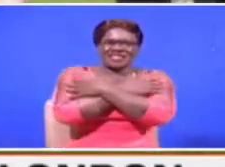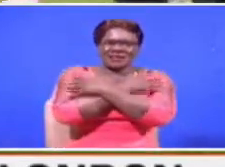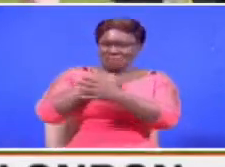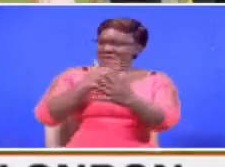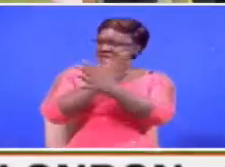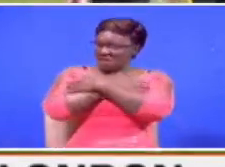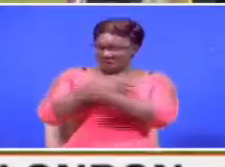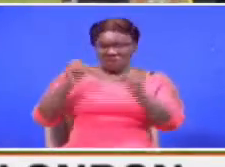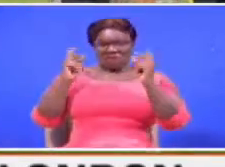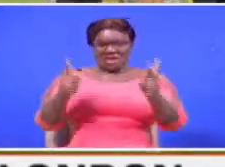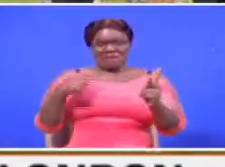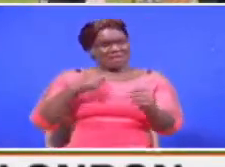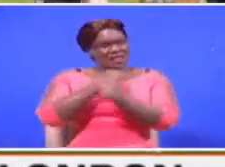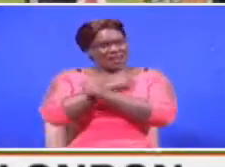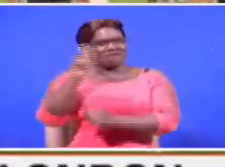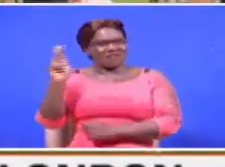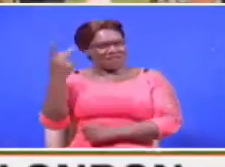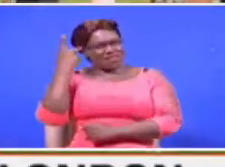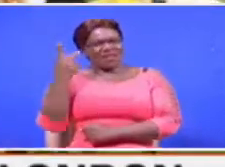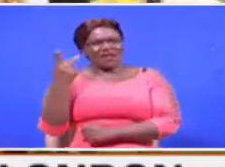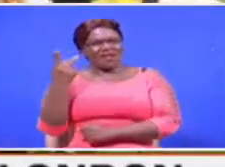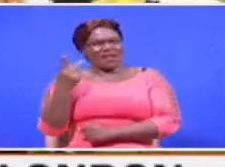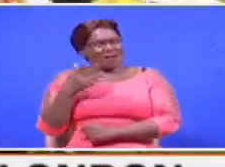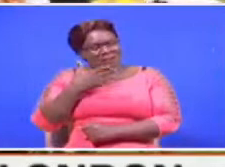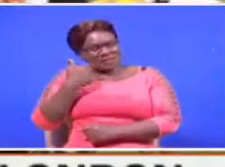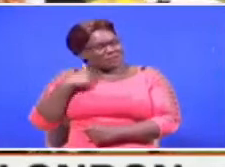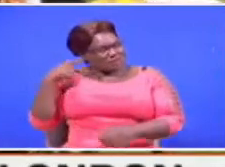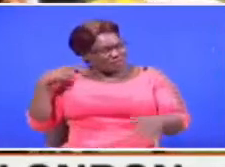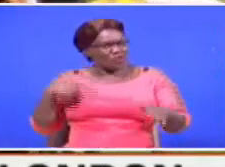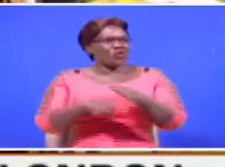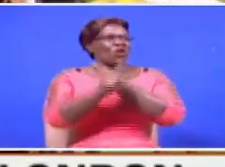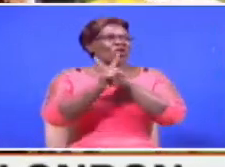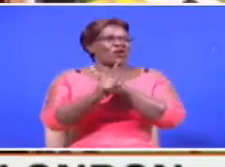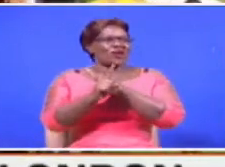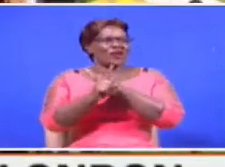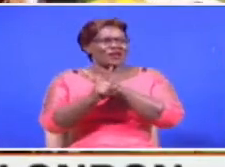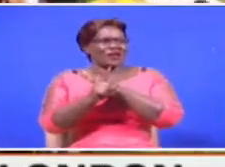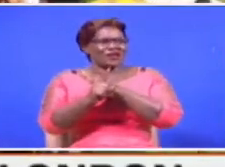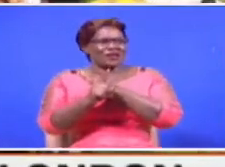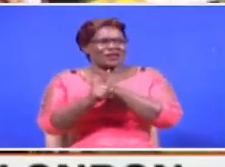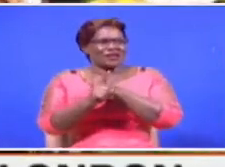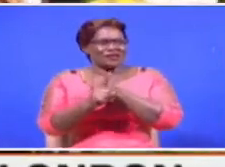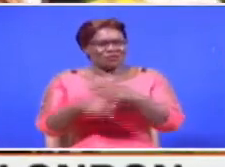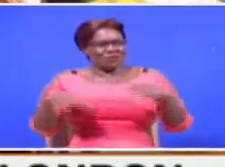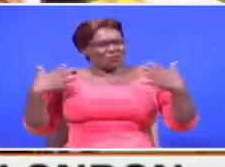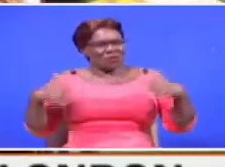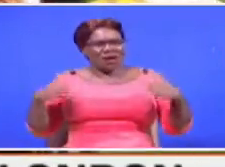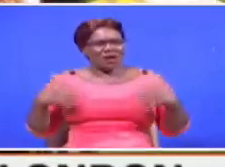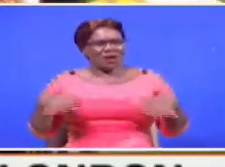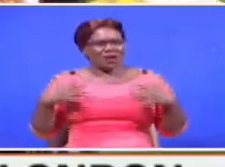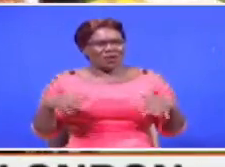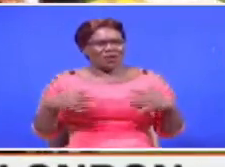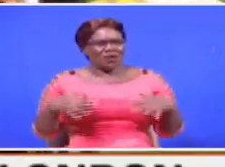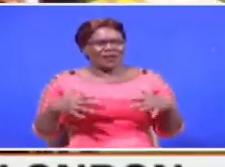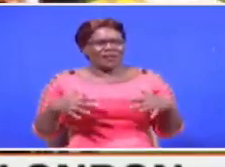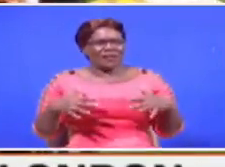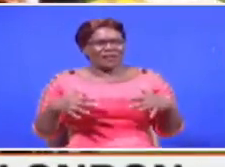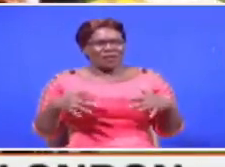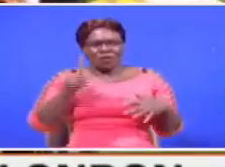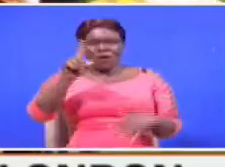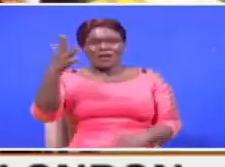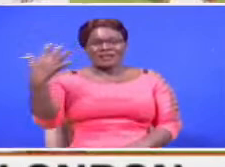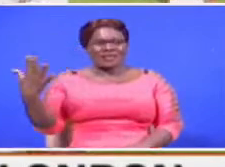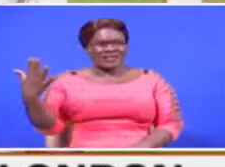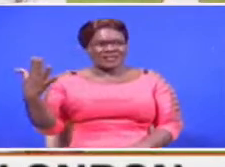friend. I have a lot of Kenyan friends, so why not enter? And I got here and it's amazing, great atmosphere. And one